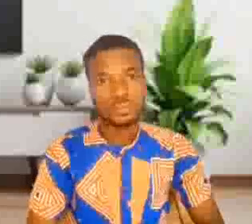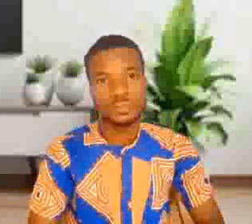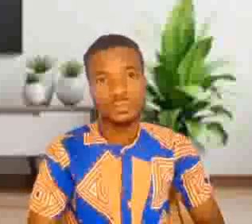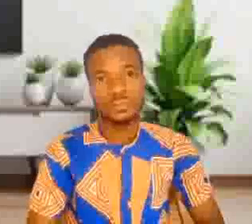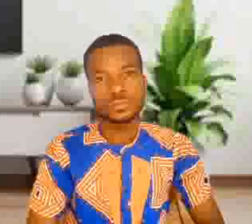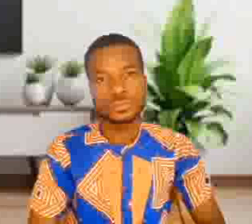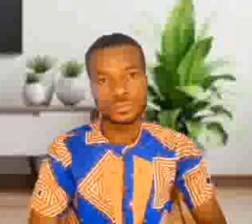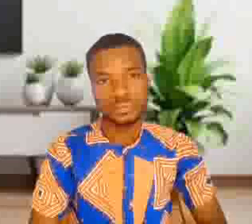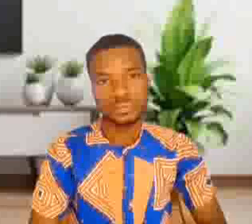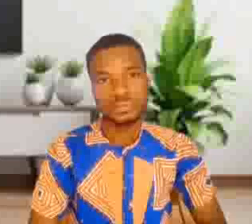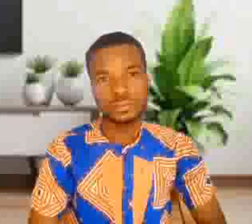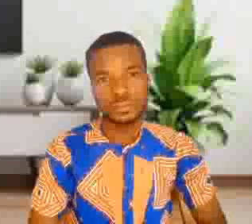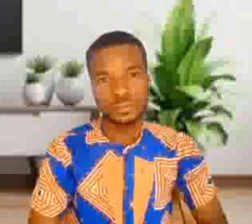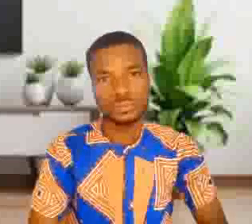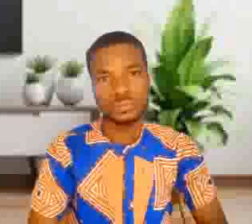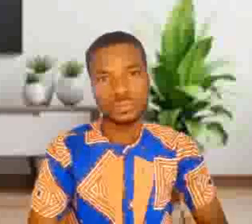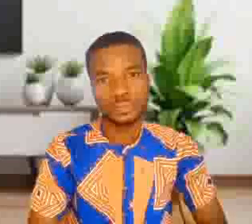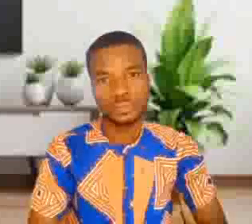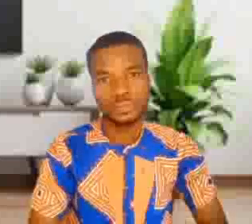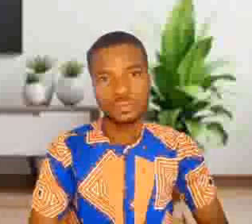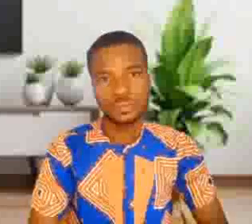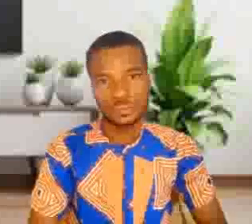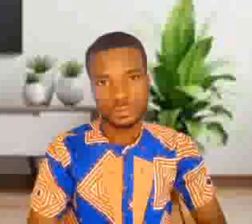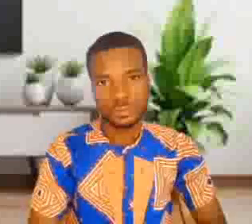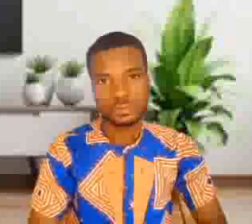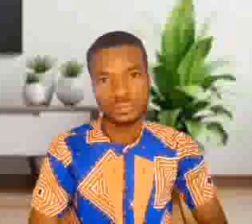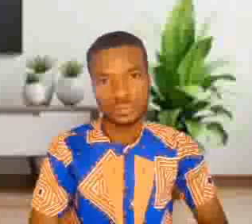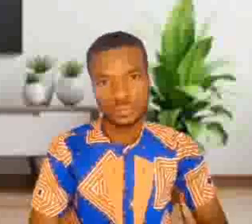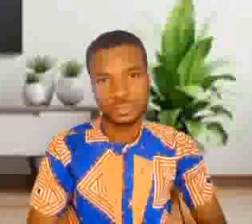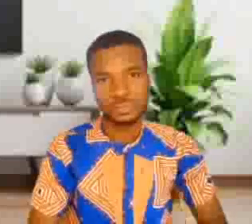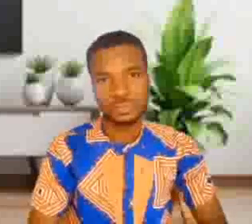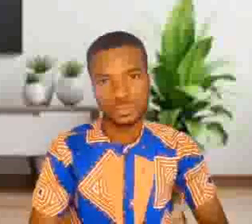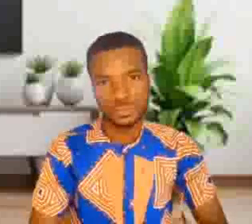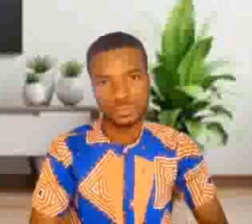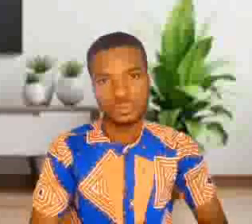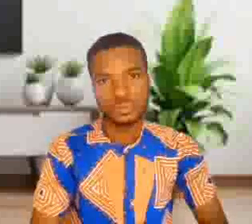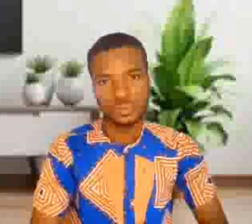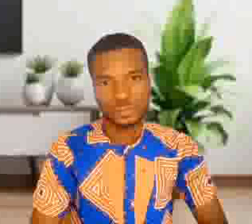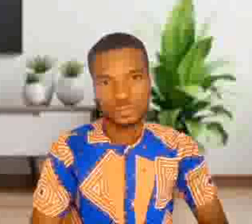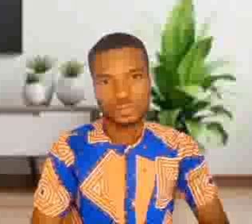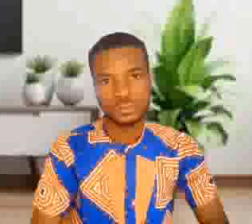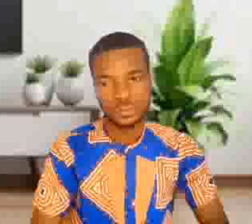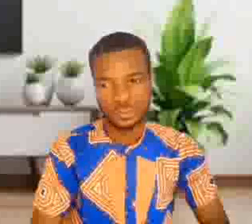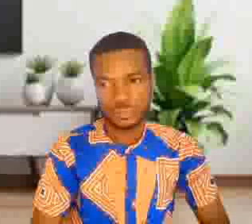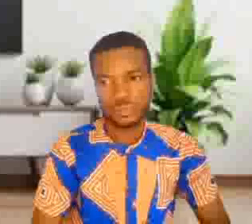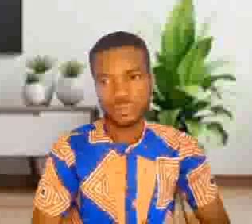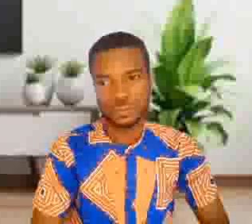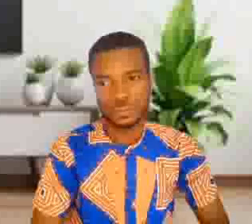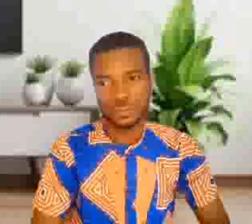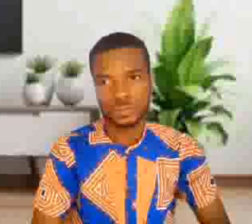man, these were the five things he took from man. Because if these things are in